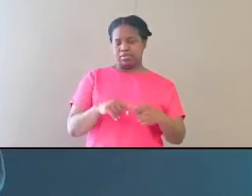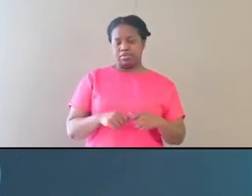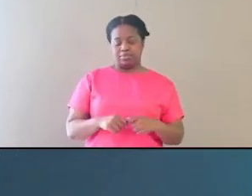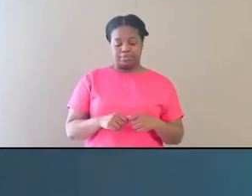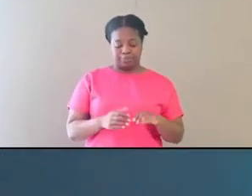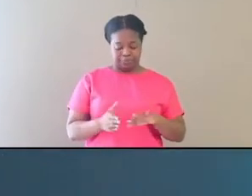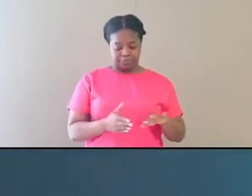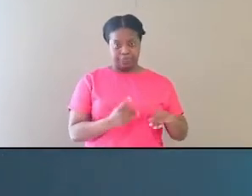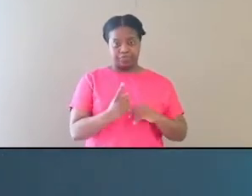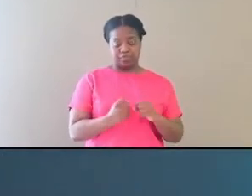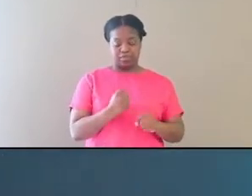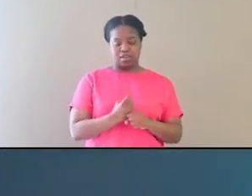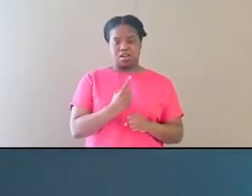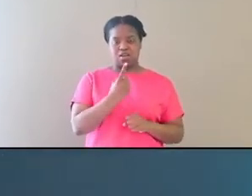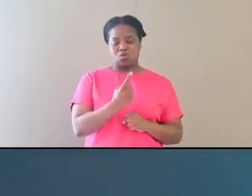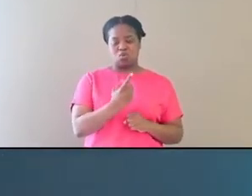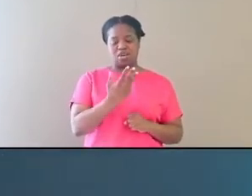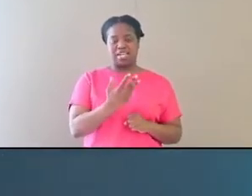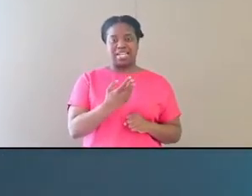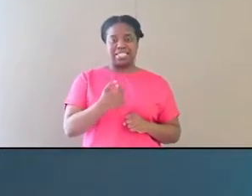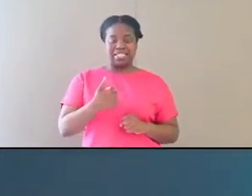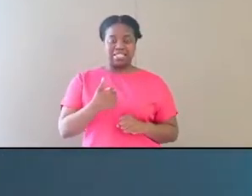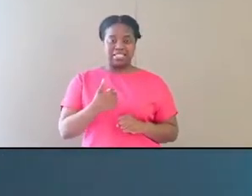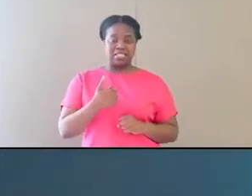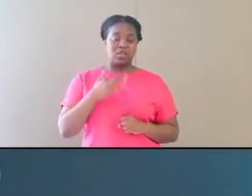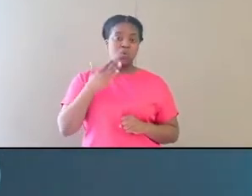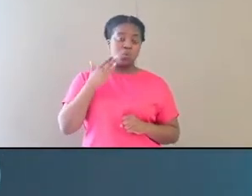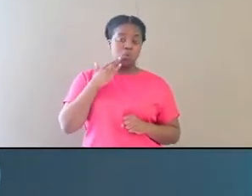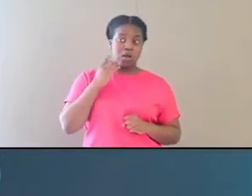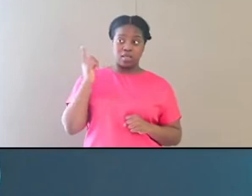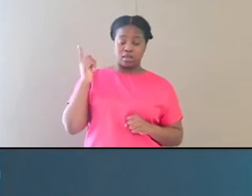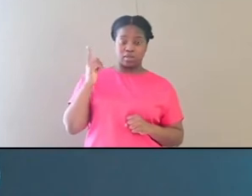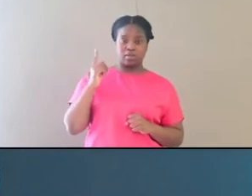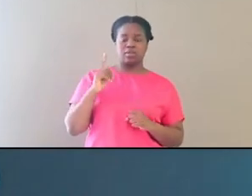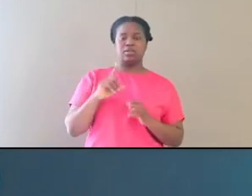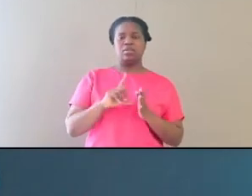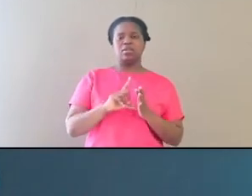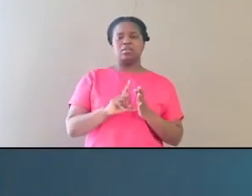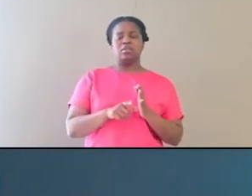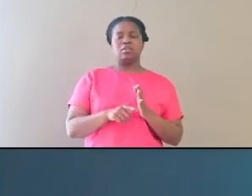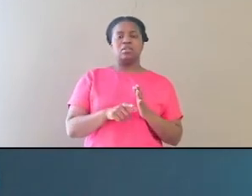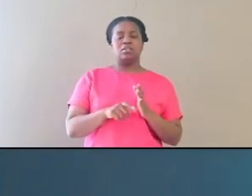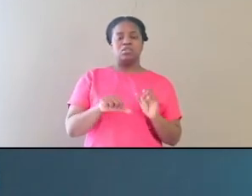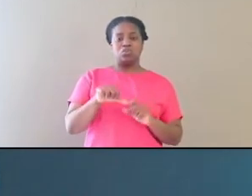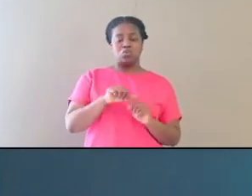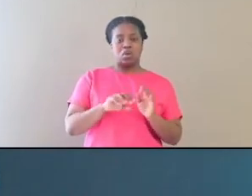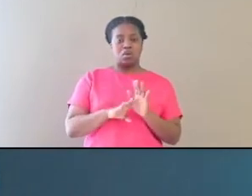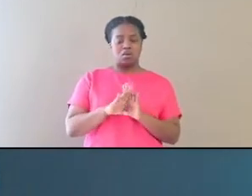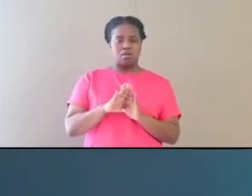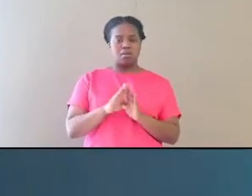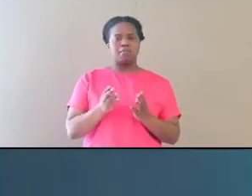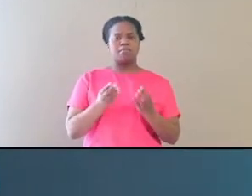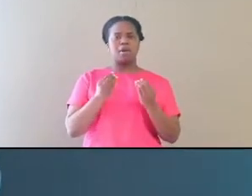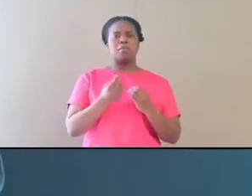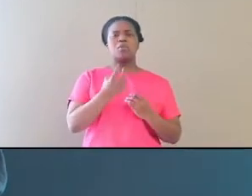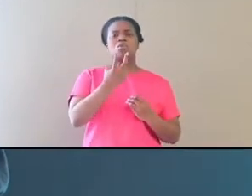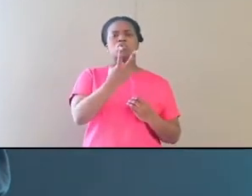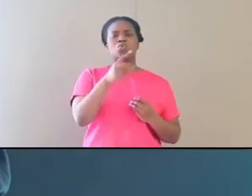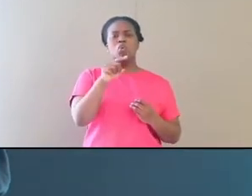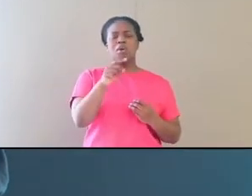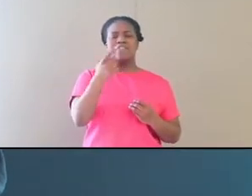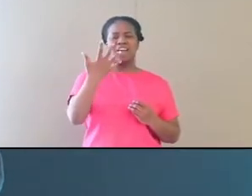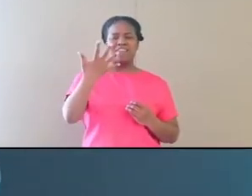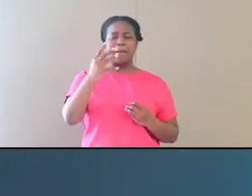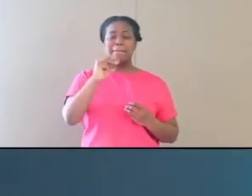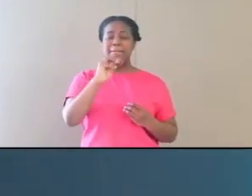1996, when the CSG was designed, social grants were reaching a total of 2.5 million